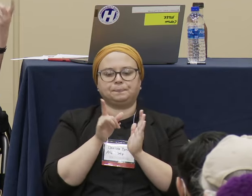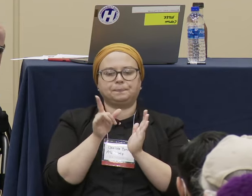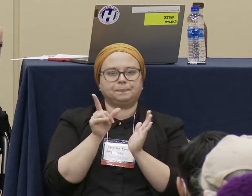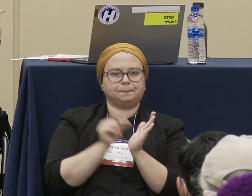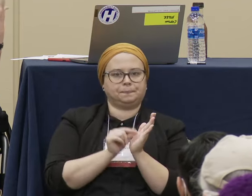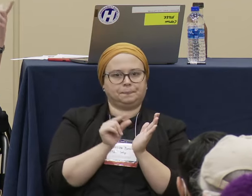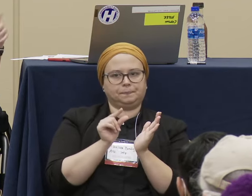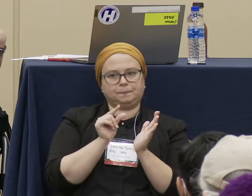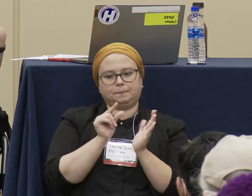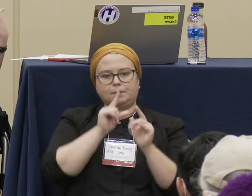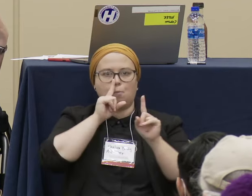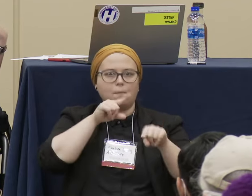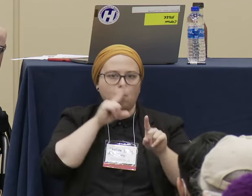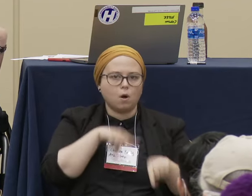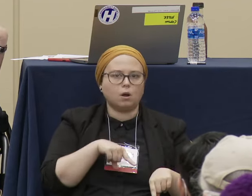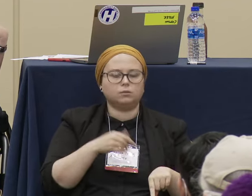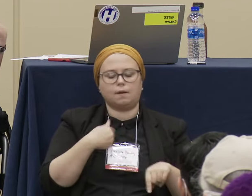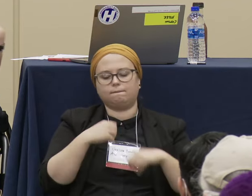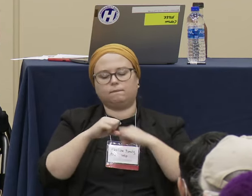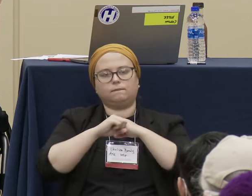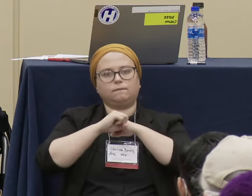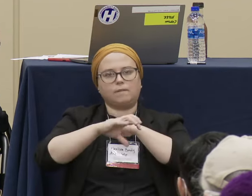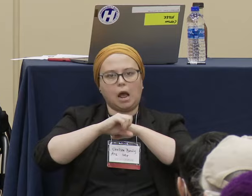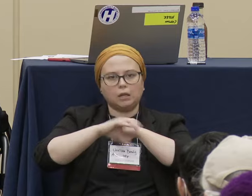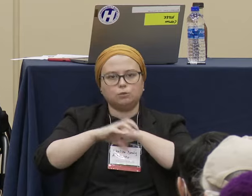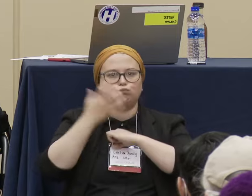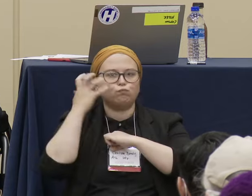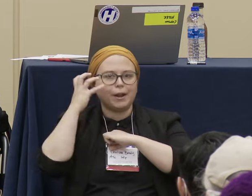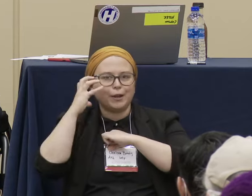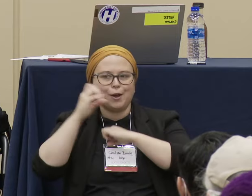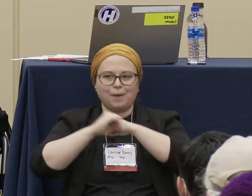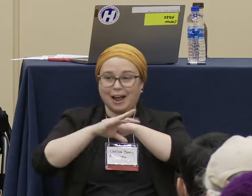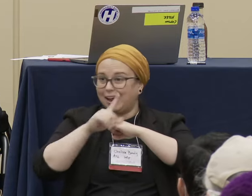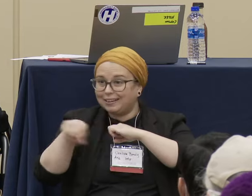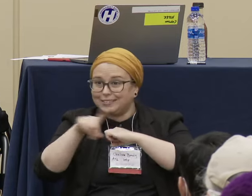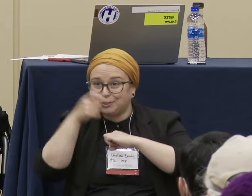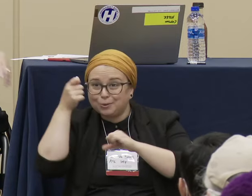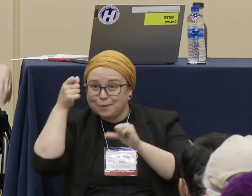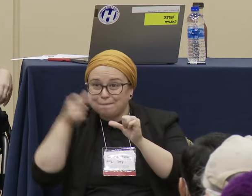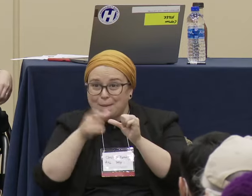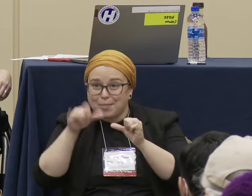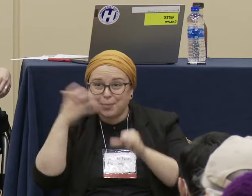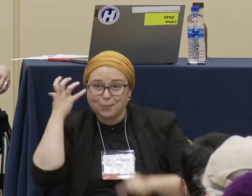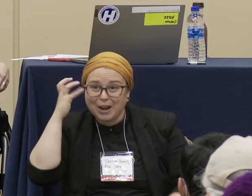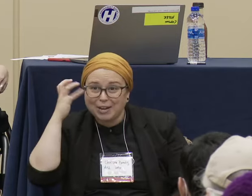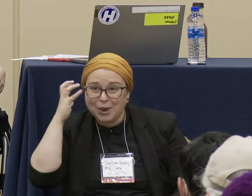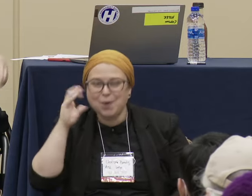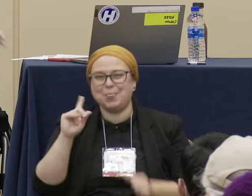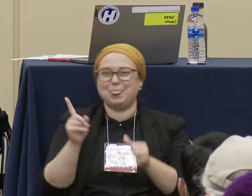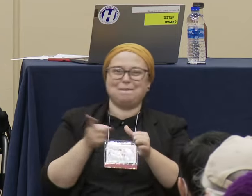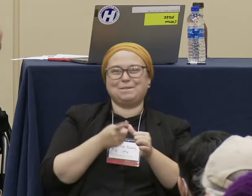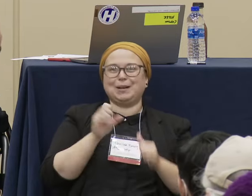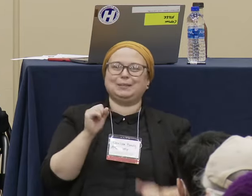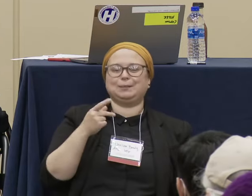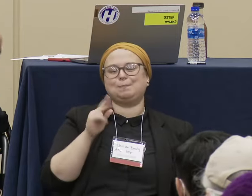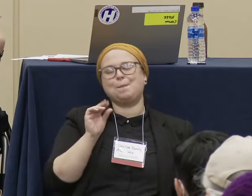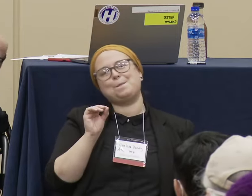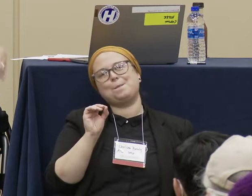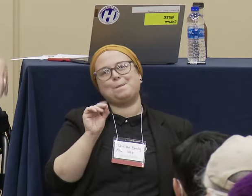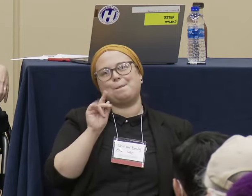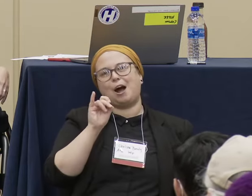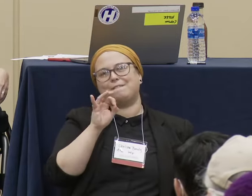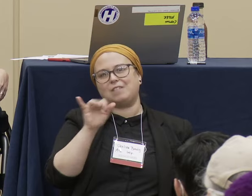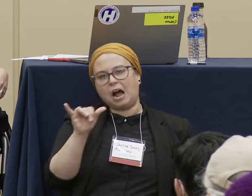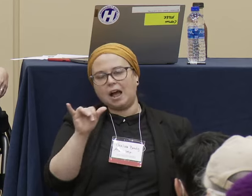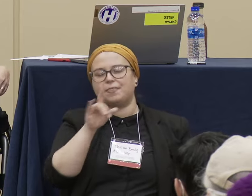got ads in the radio. Remember the radio? Yeah, the thing before Spotify. Yeah, you know, really, like they took